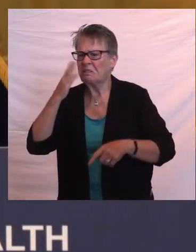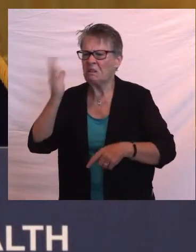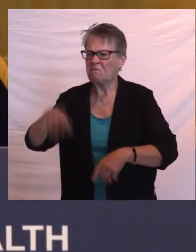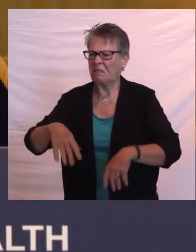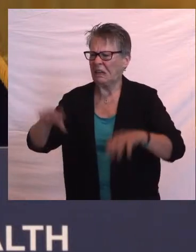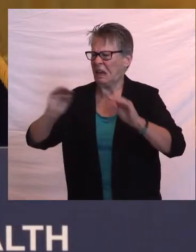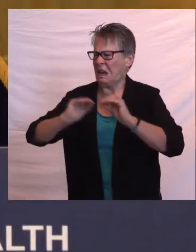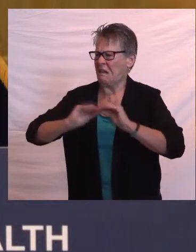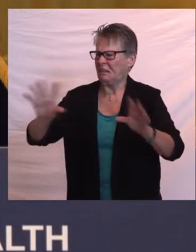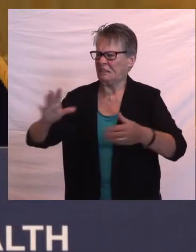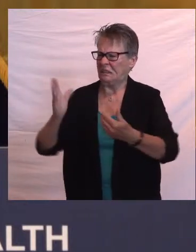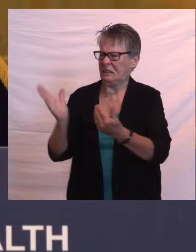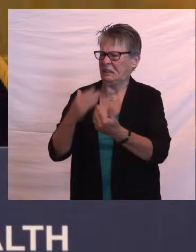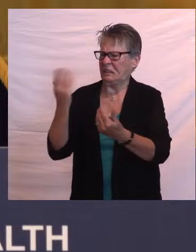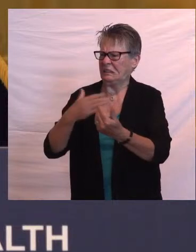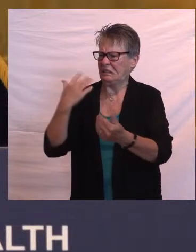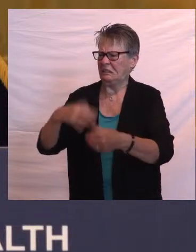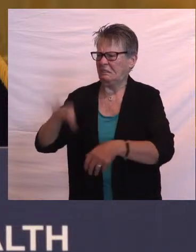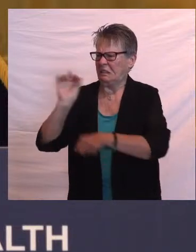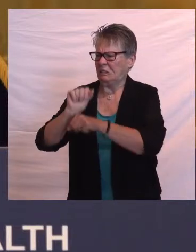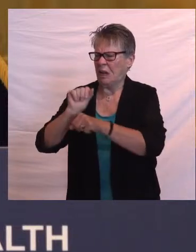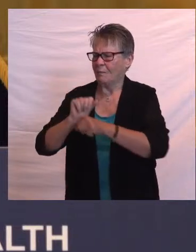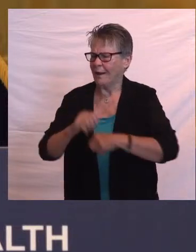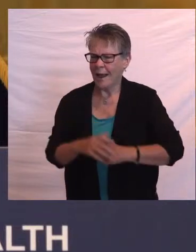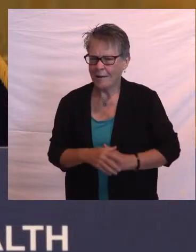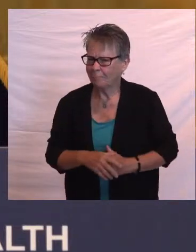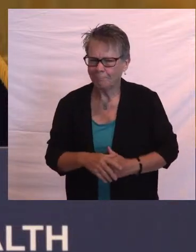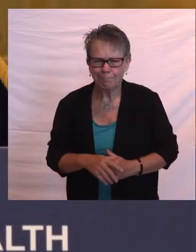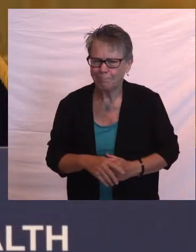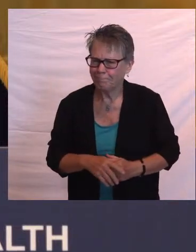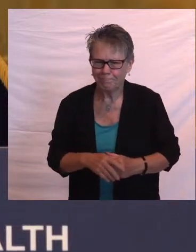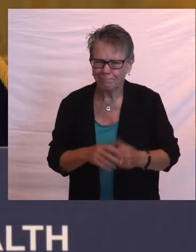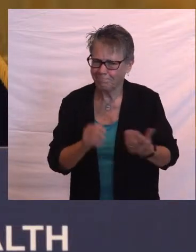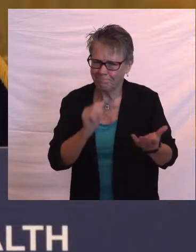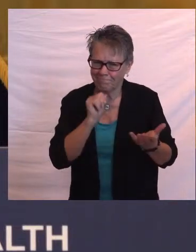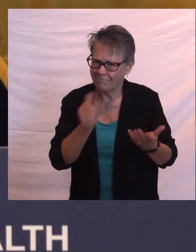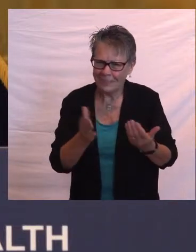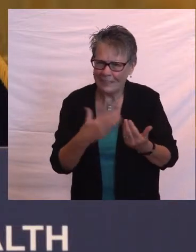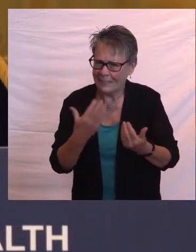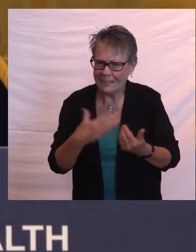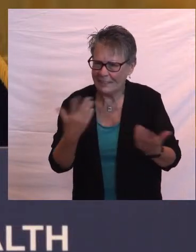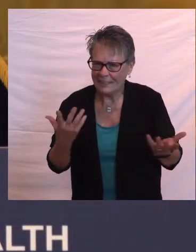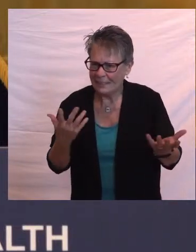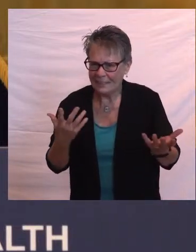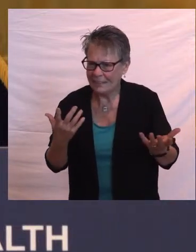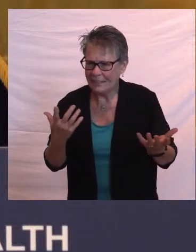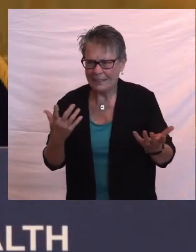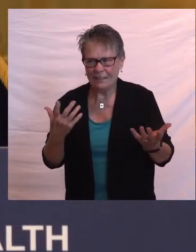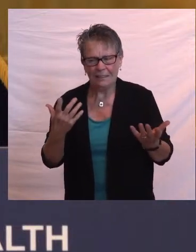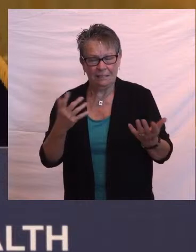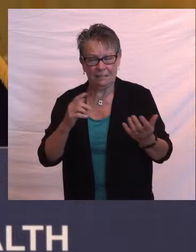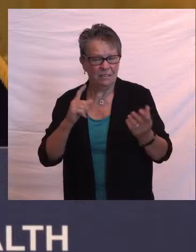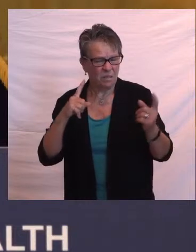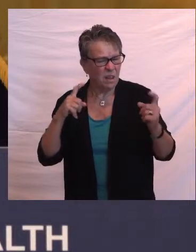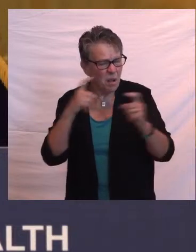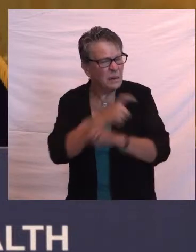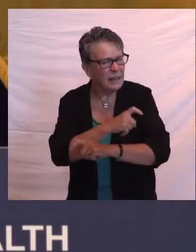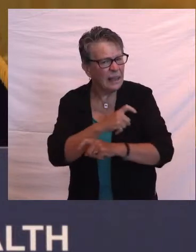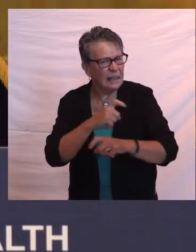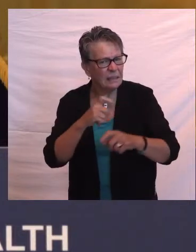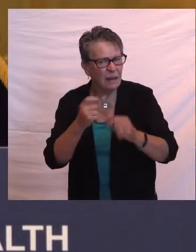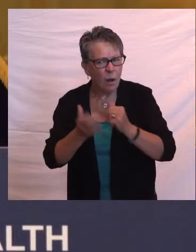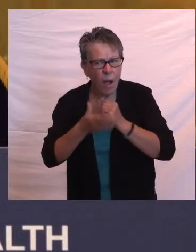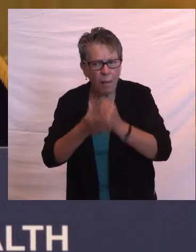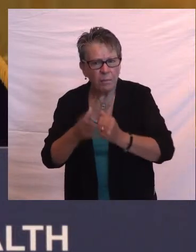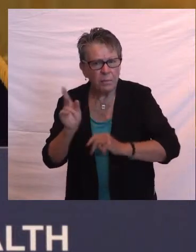is a profession, an occupation that is far more complicated due to this very specific licensing requirements. So